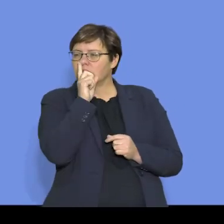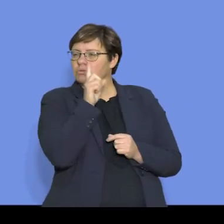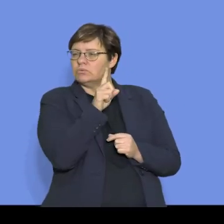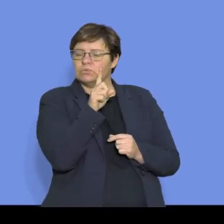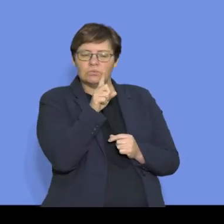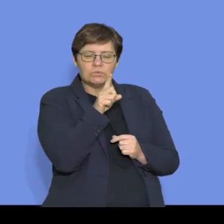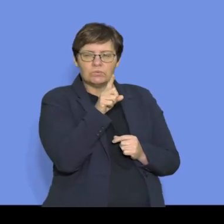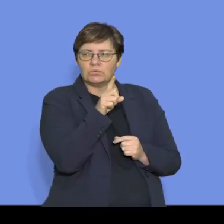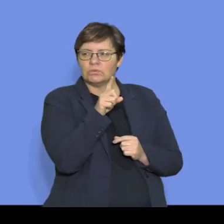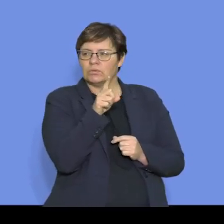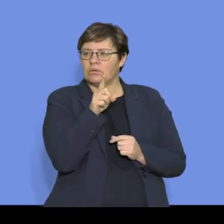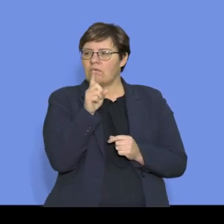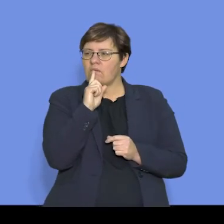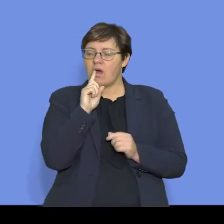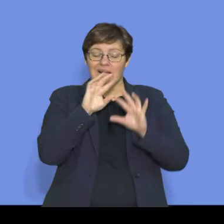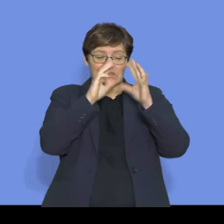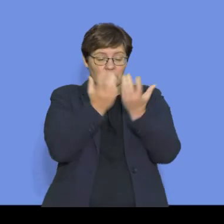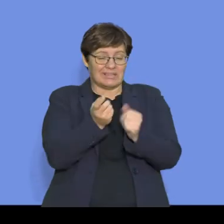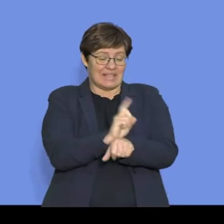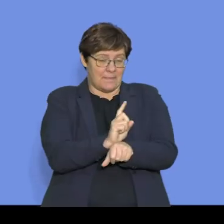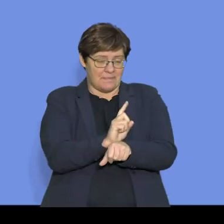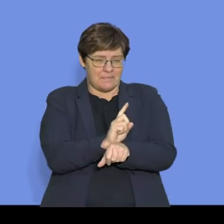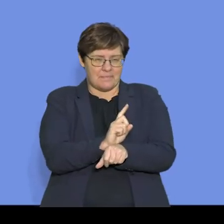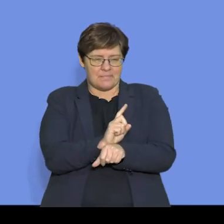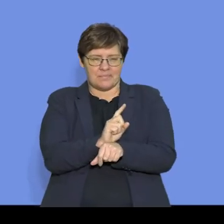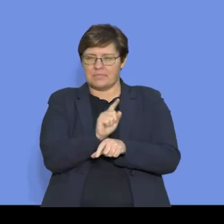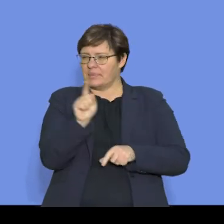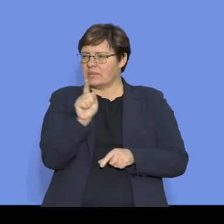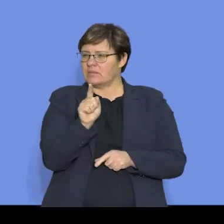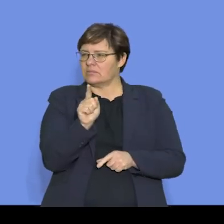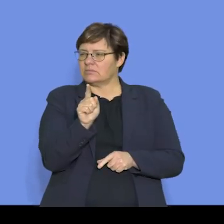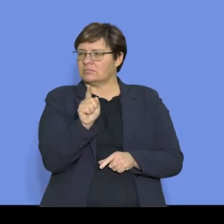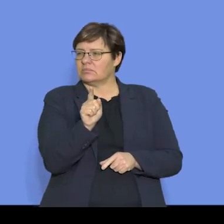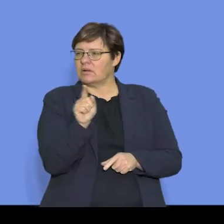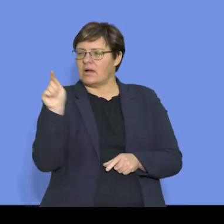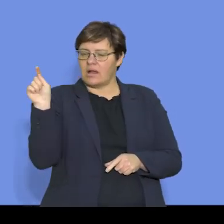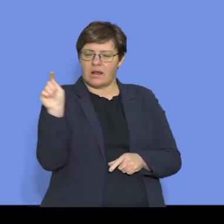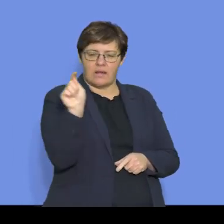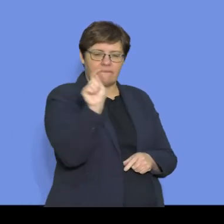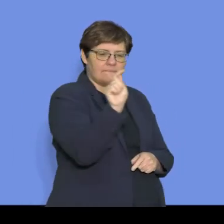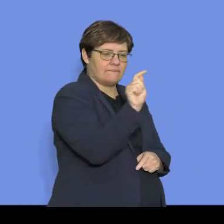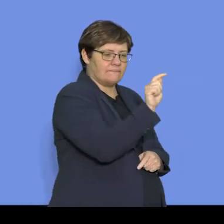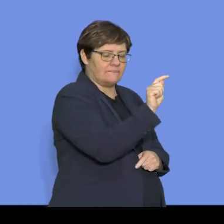look, and remember this is geological time. Which animal group